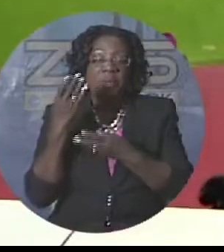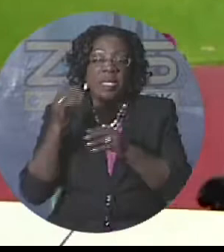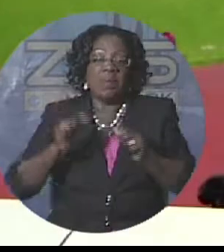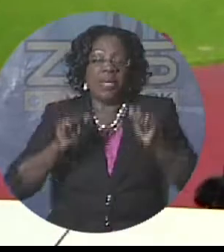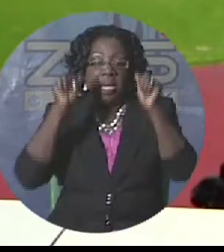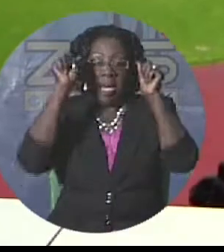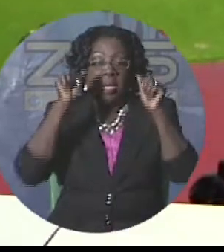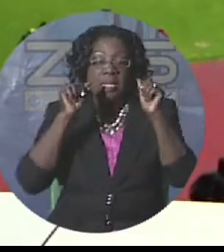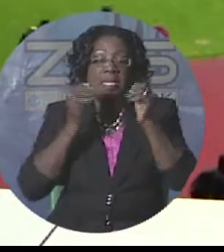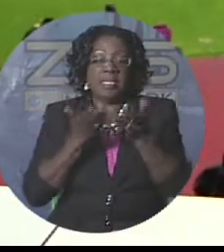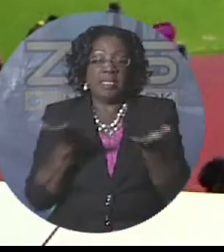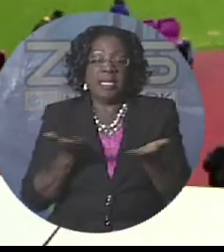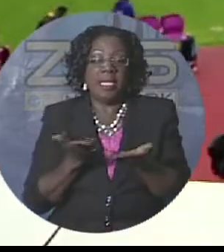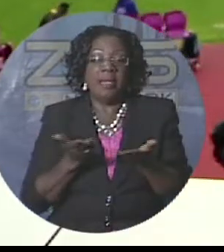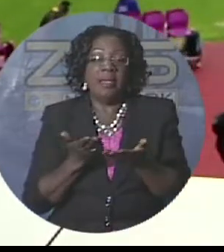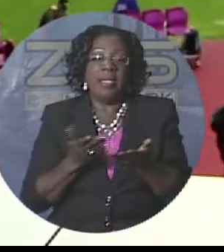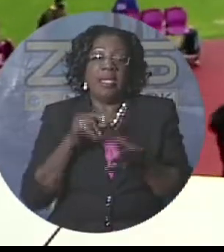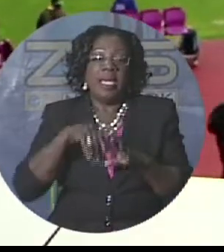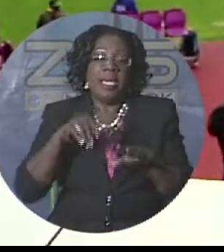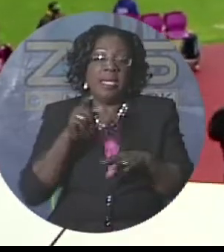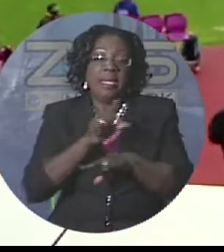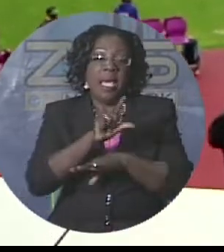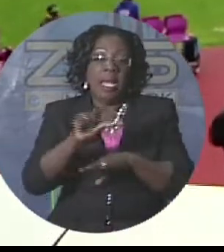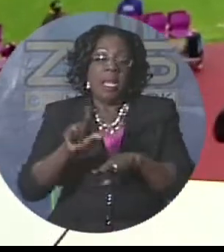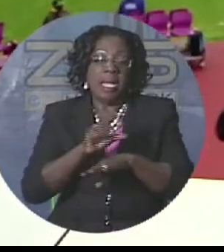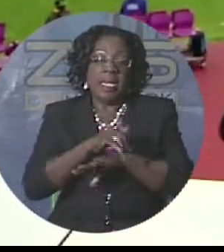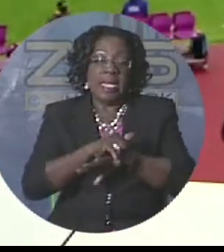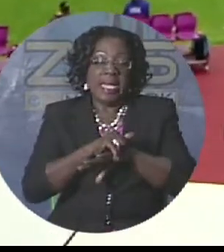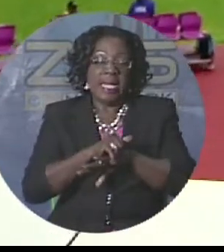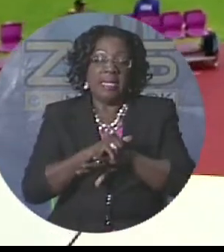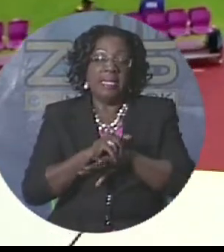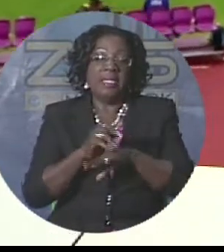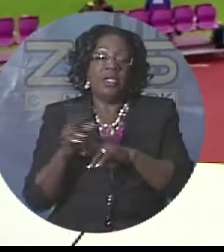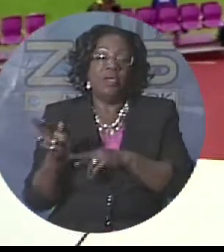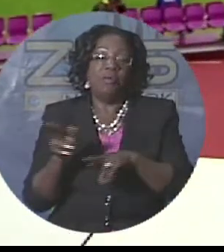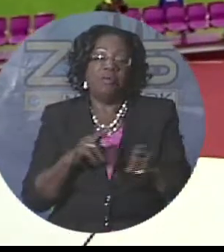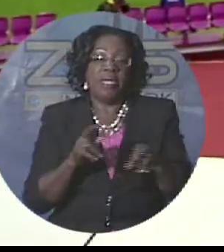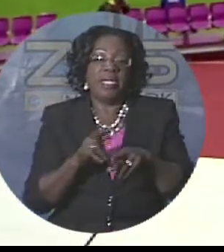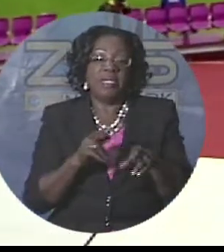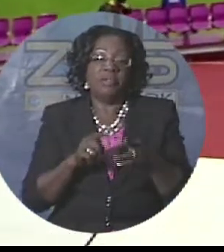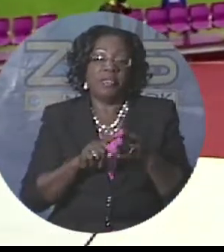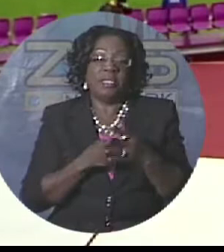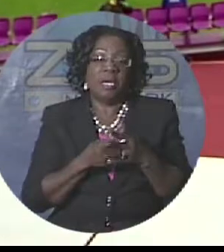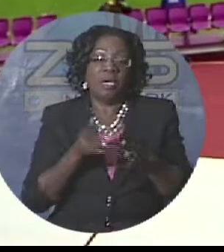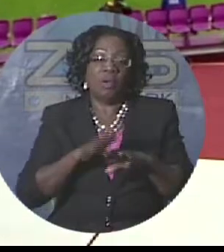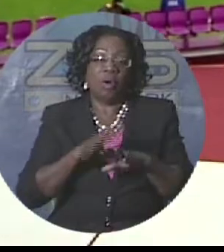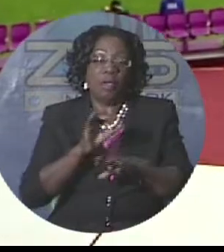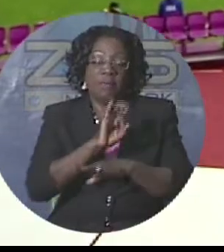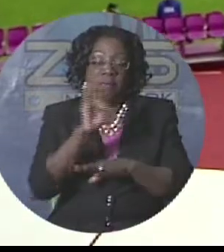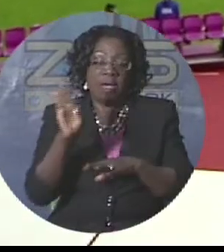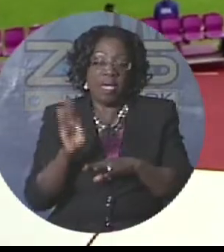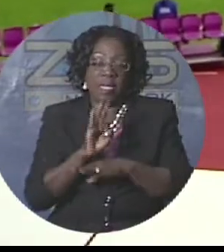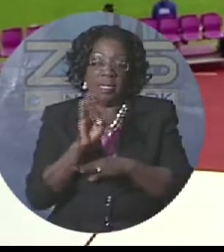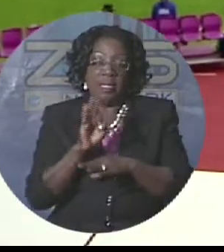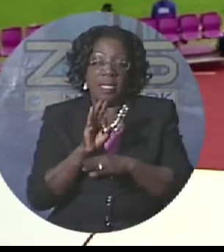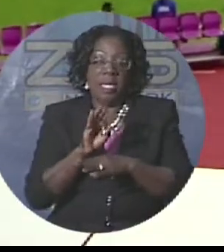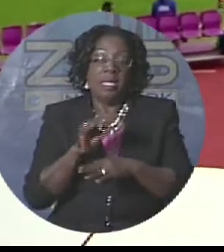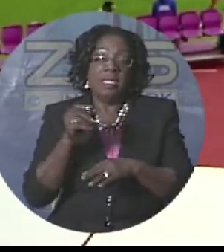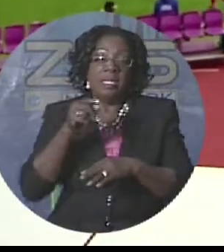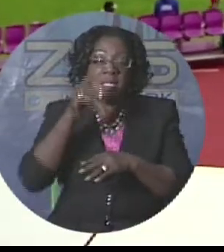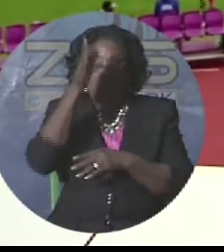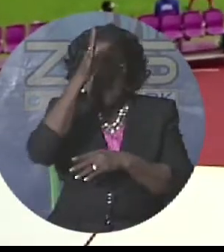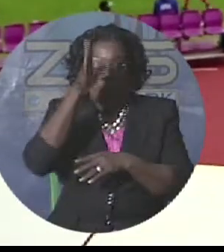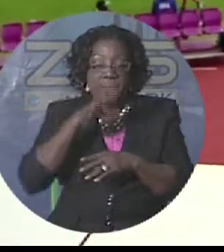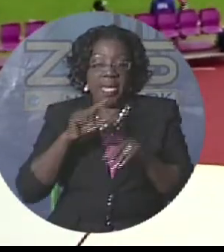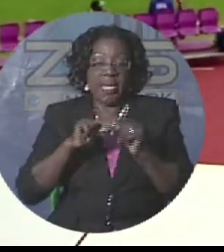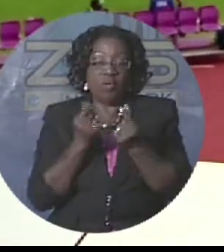getting climatized to the weather here in London, England, with the exception of Donald Thomas, Michael Matthews, Shaquana Dawson, and Christian Amatil, who will arrive in Thursday